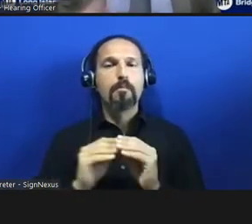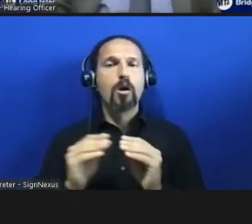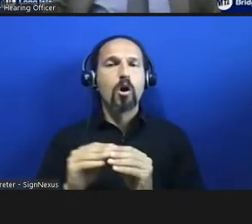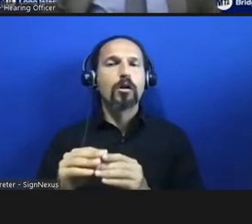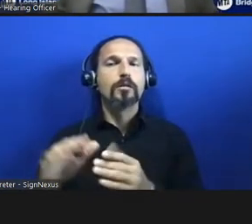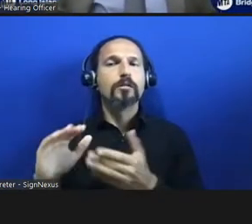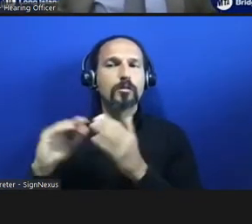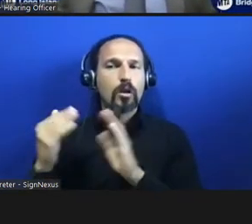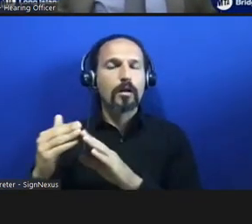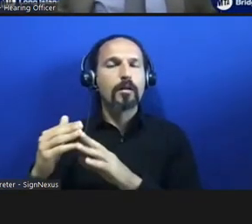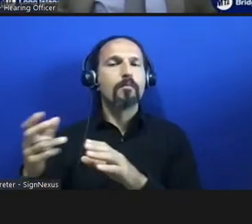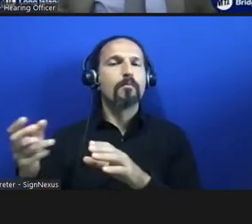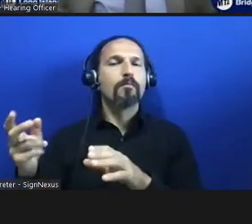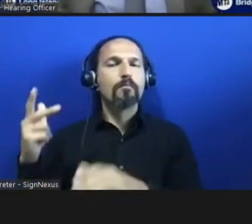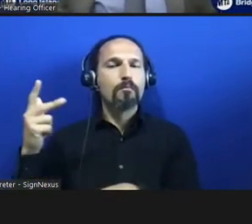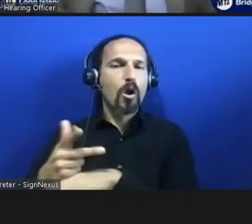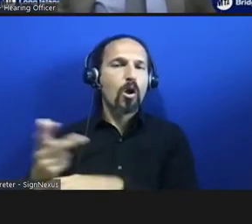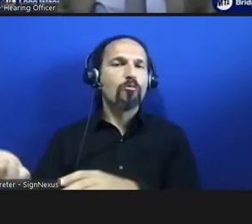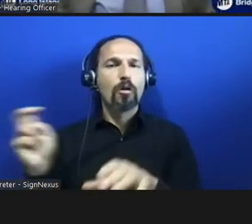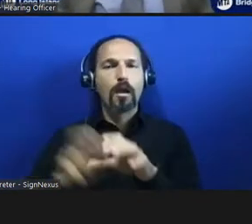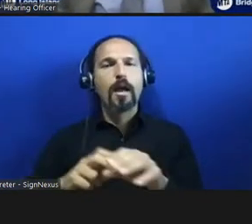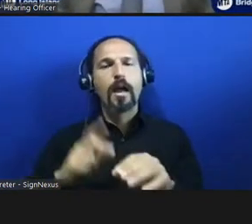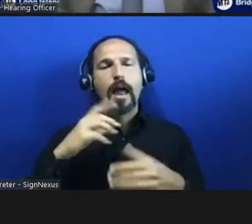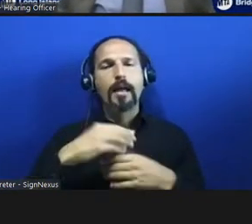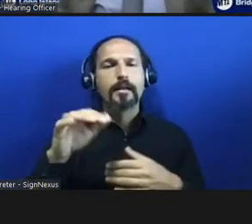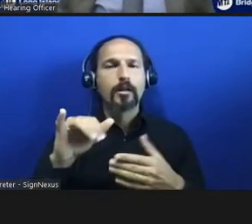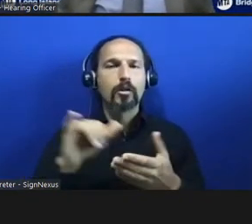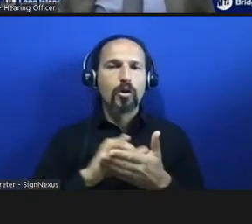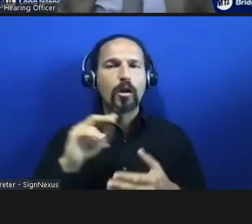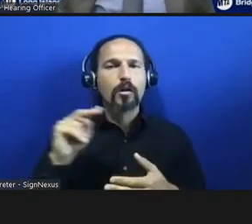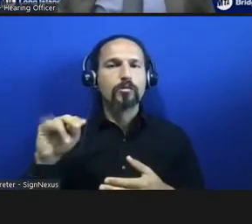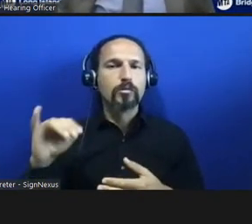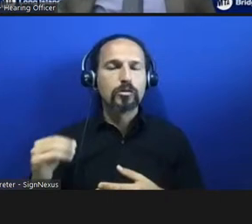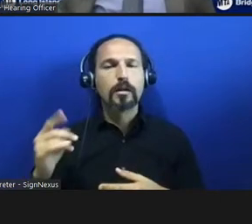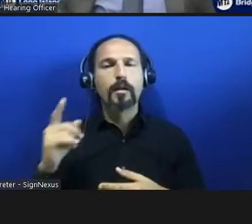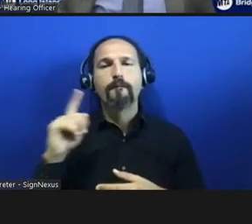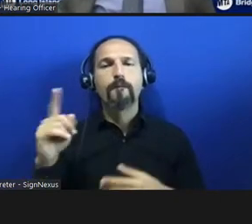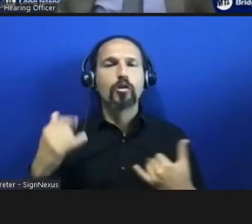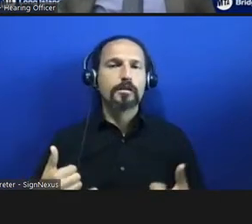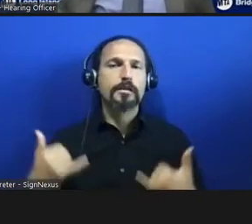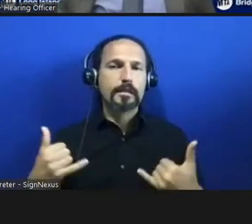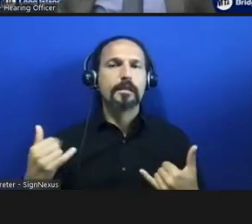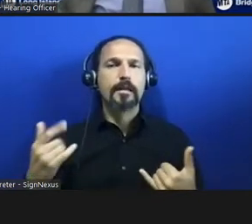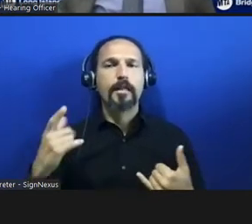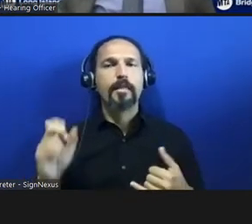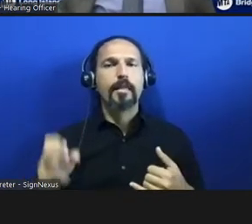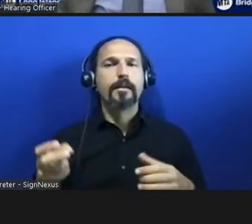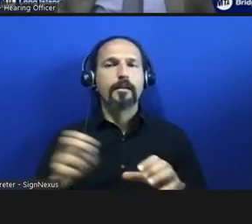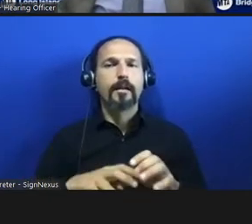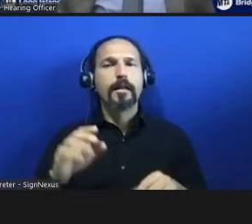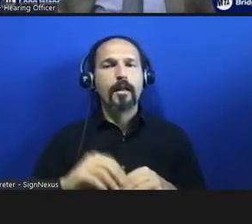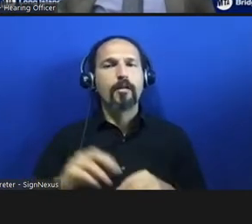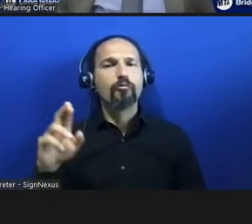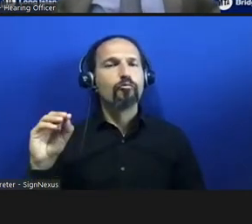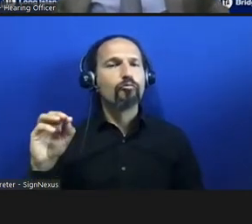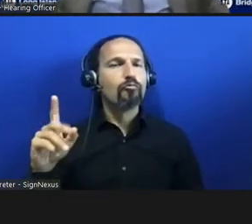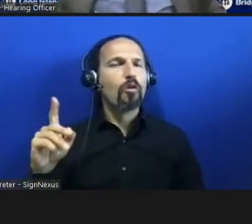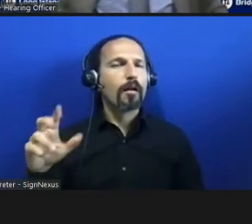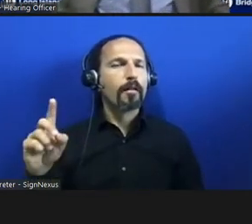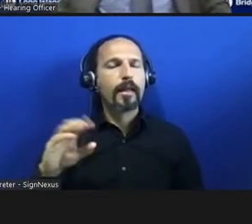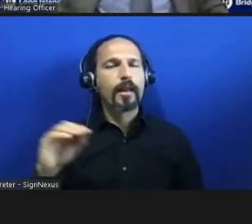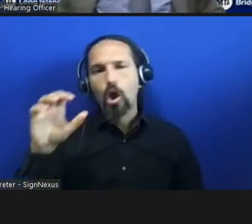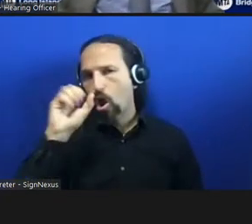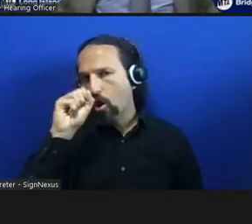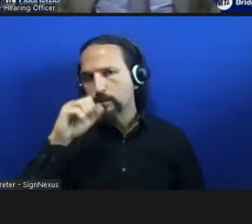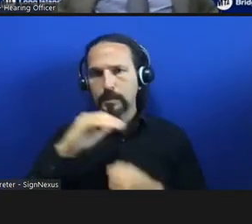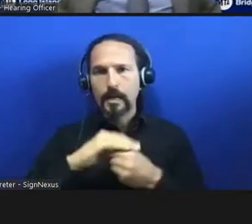Park and Ride facilities are needed outside of New York and in New Jersey existing Park and Ride facilities including those in Rocklin and orange counties as well